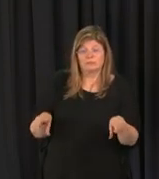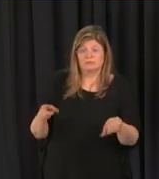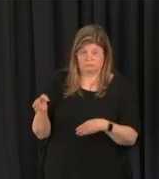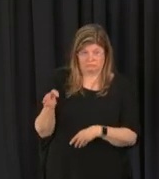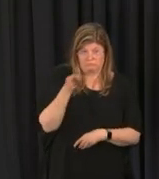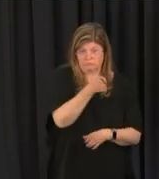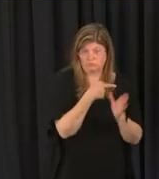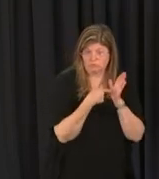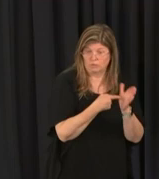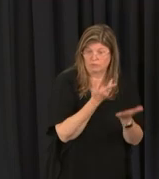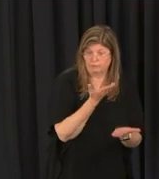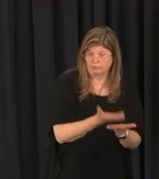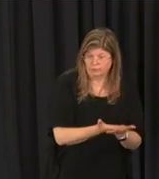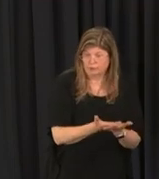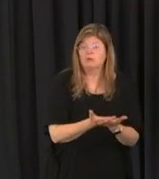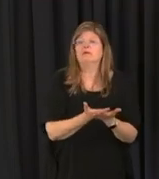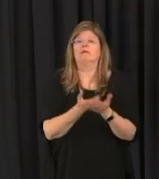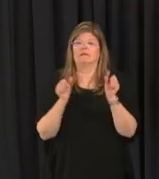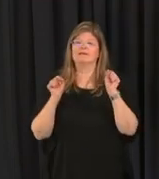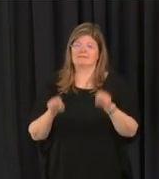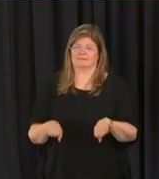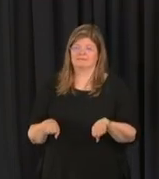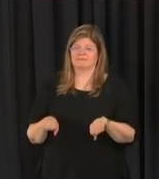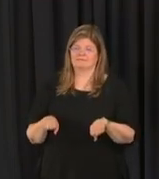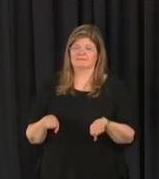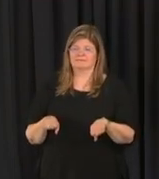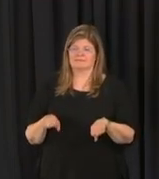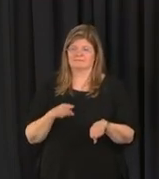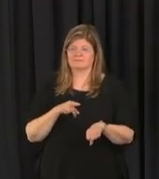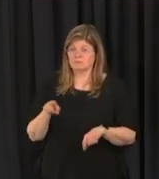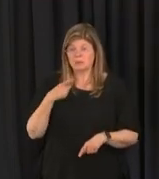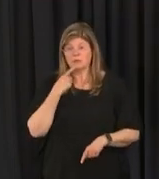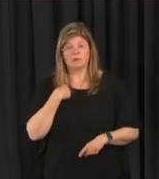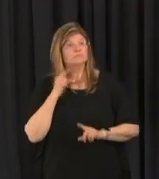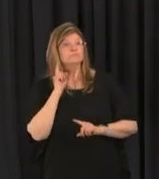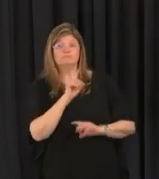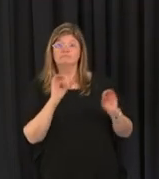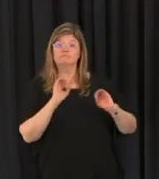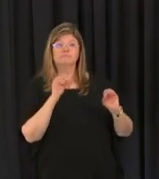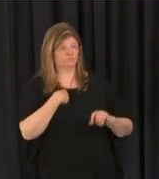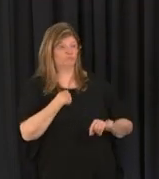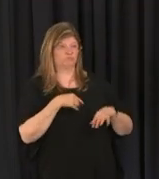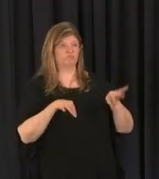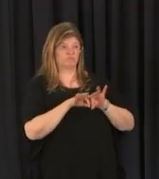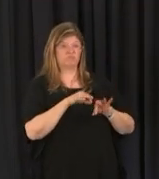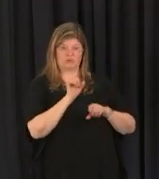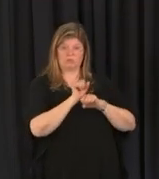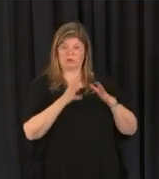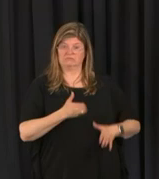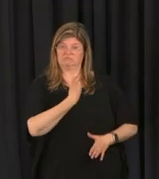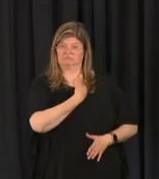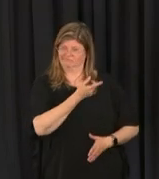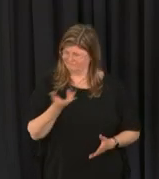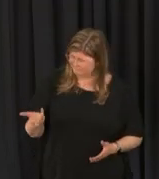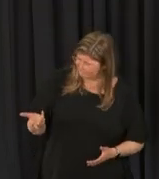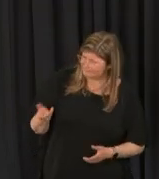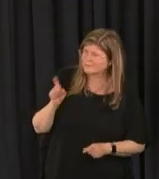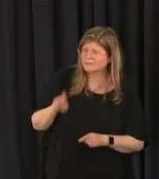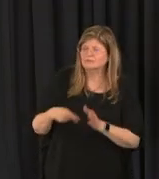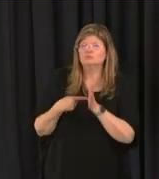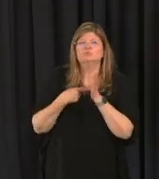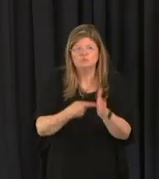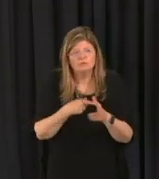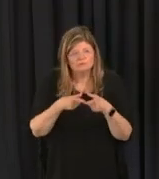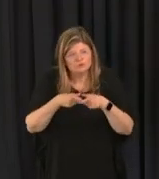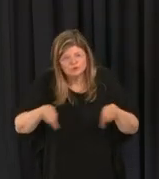everyone signing up to say that they're an essential worker in certain places as a way of trying to move ahead of the line before the general population becomes